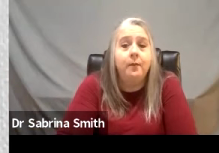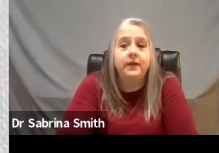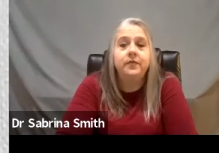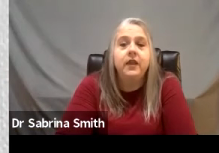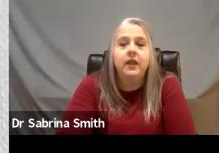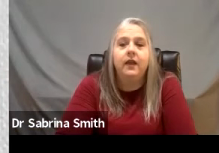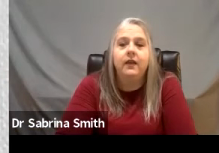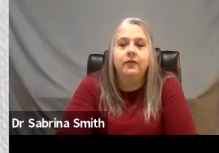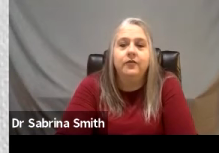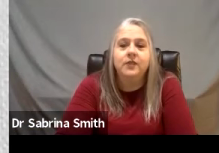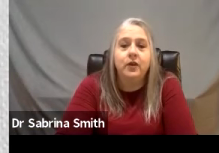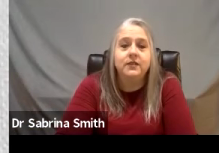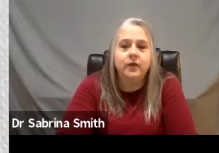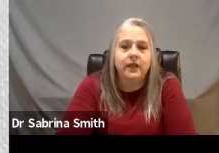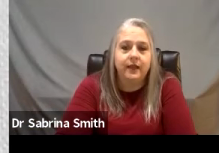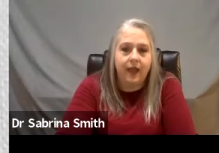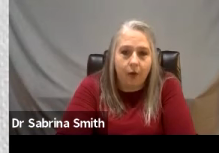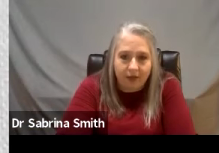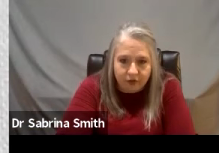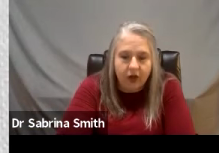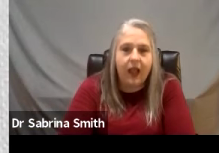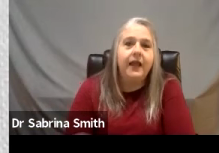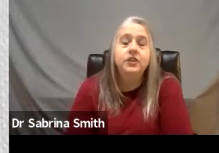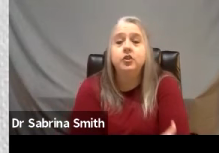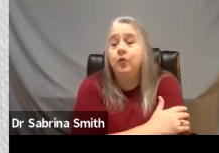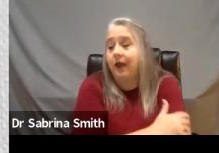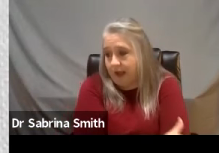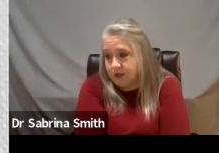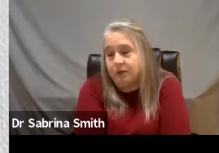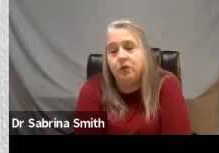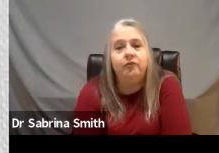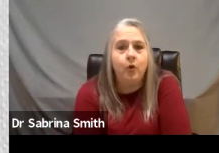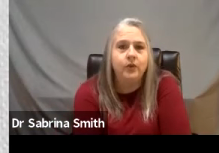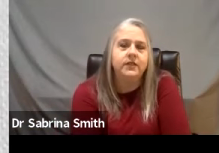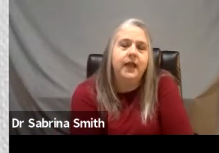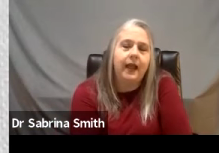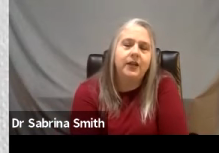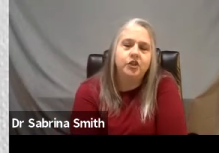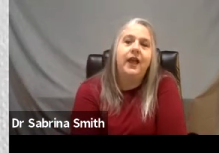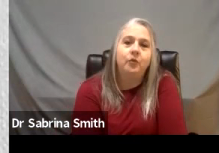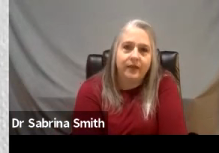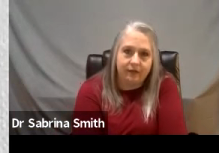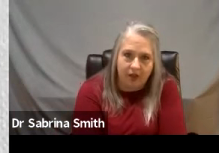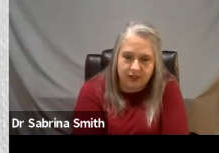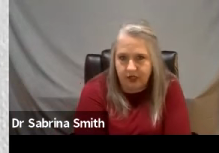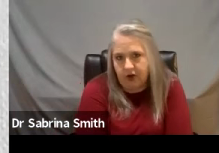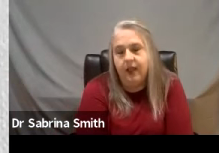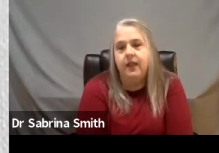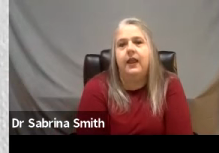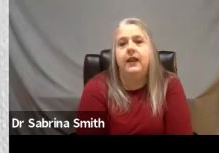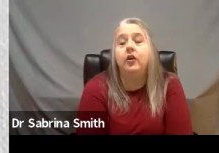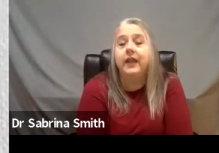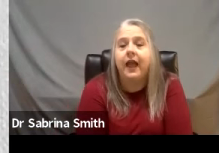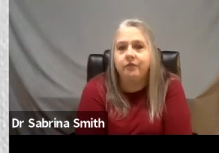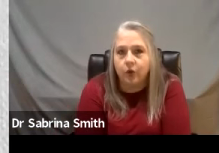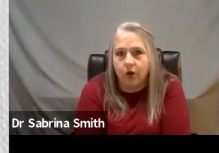won't happen if someone is willing. However, I do, as we move forward today, I actually have a willing volunteer,